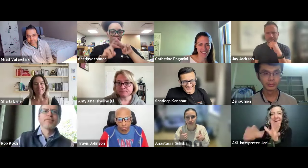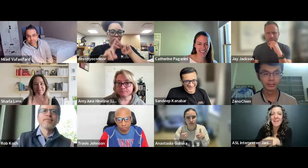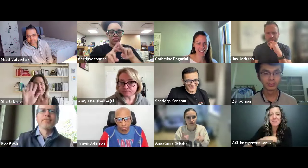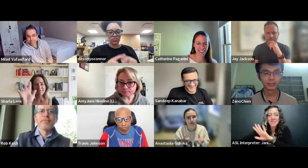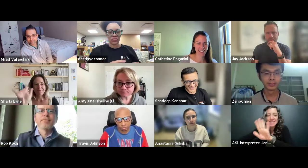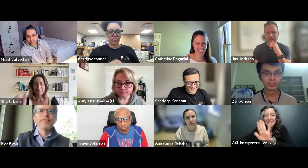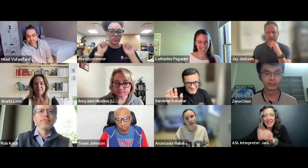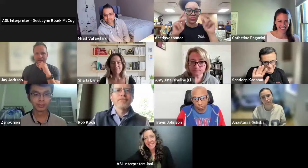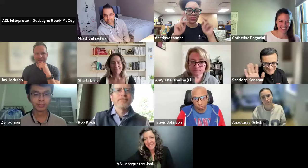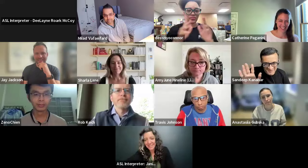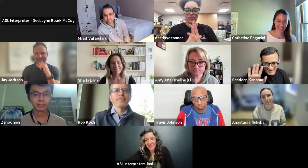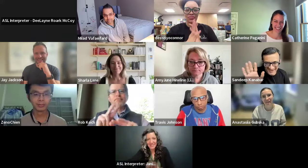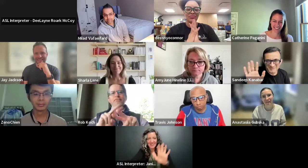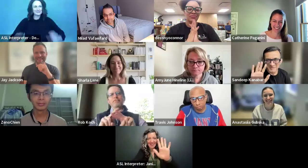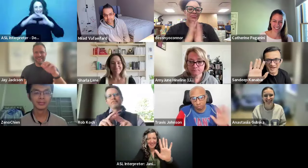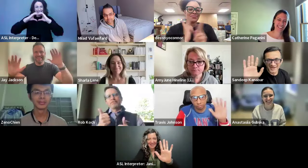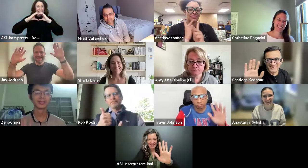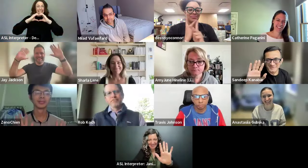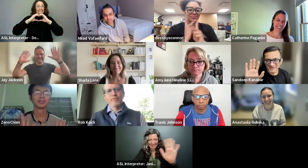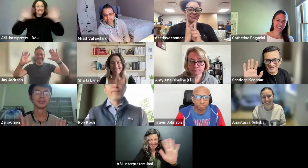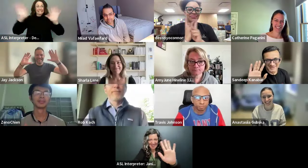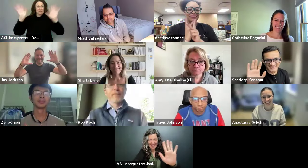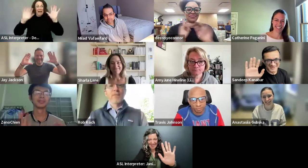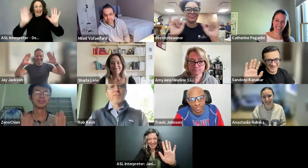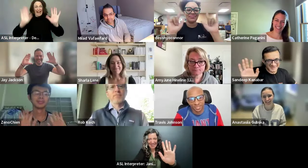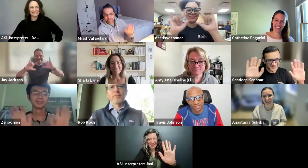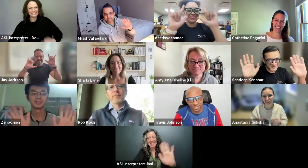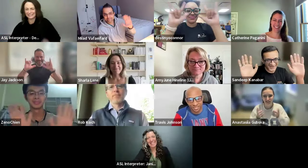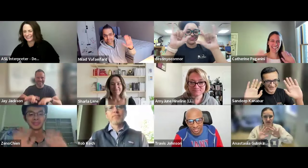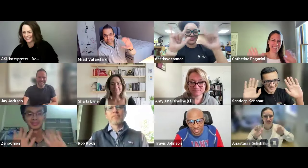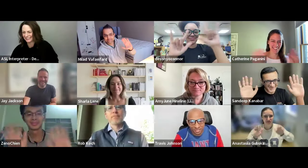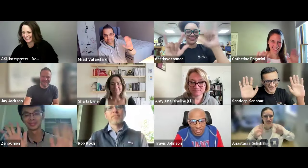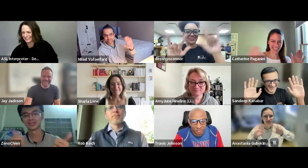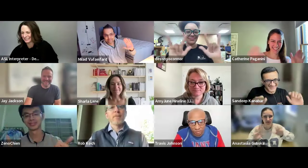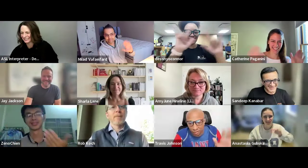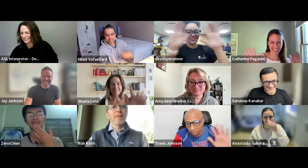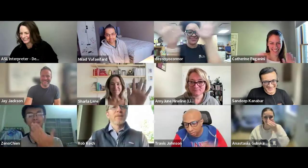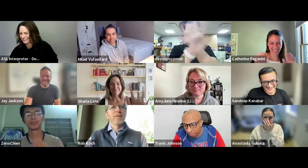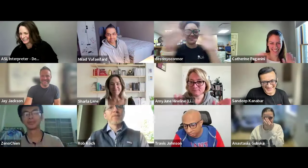you, as always. Slack, thank you.